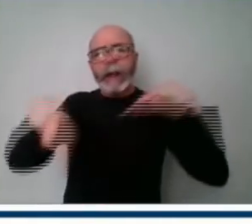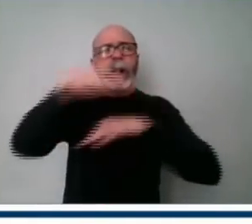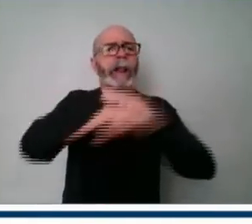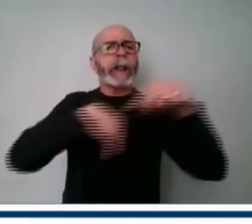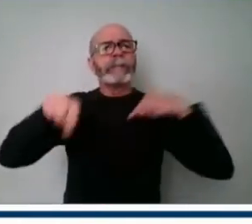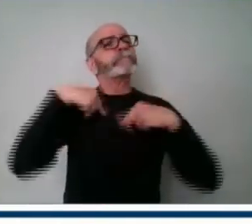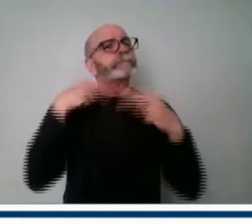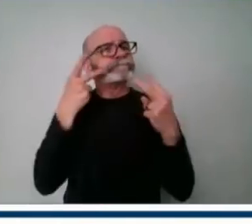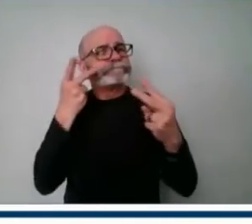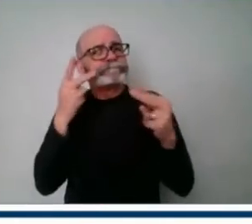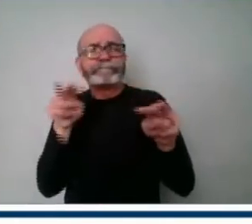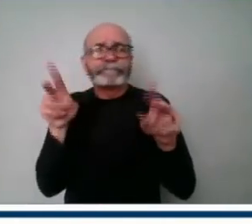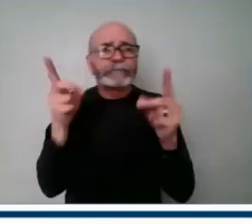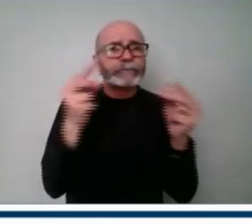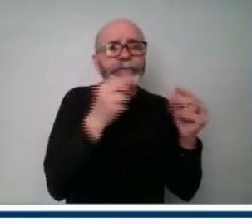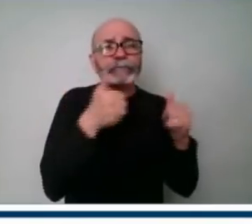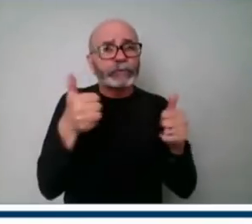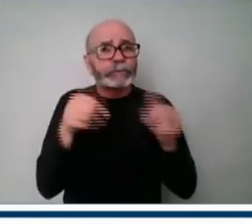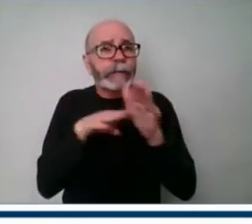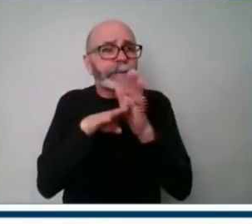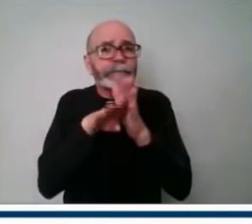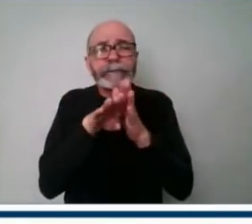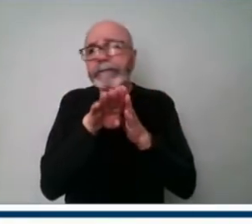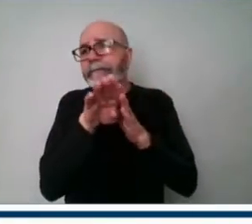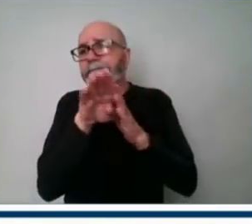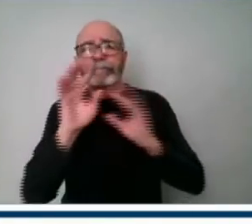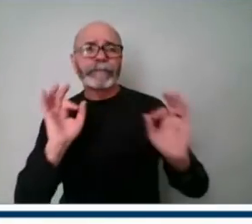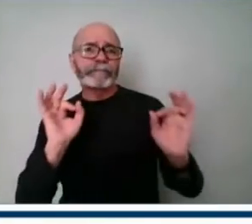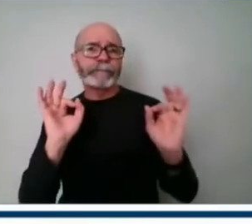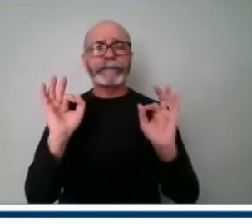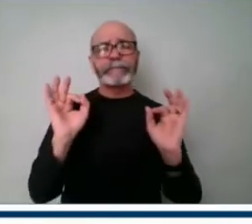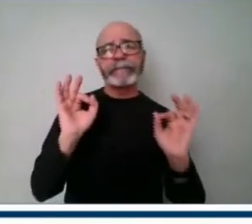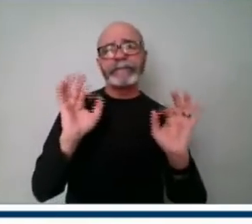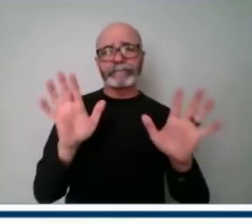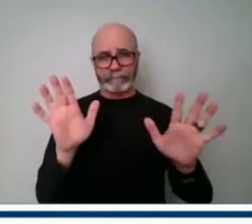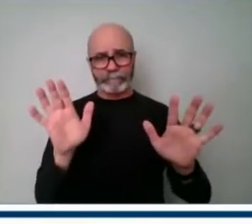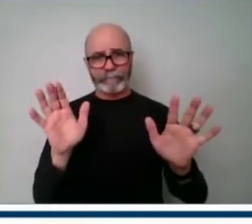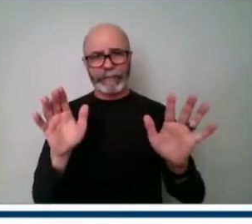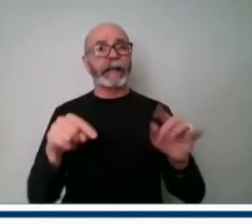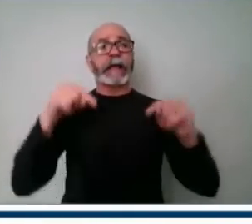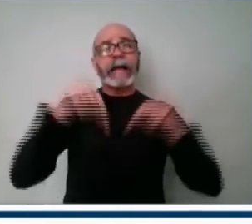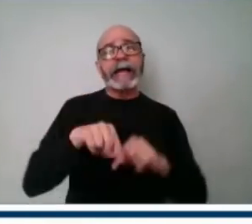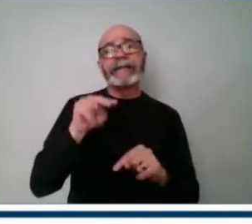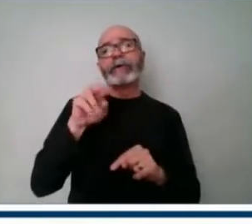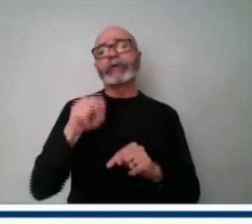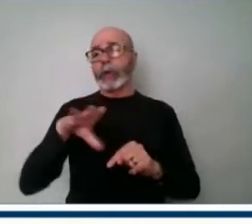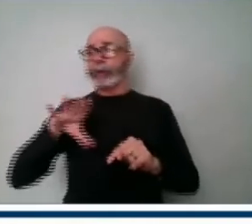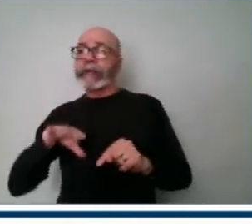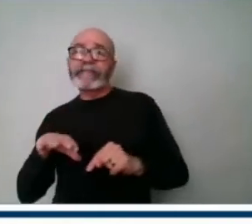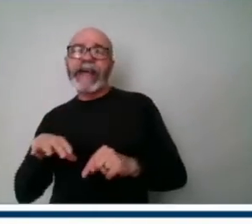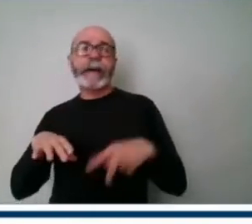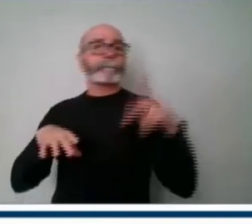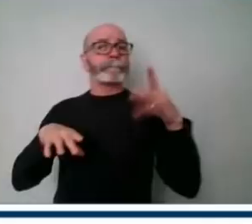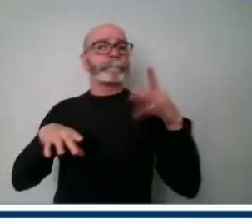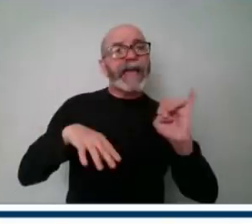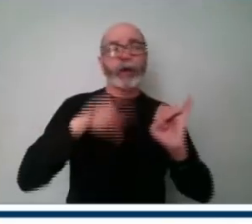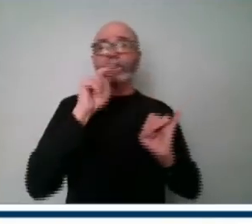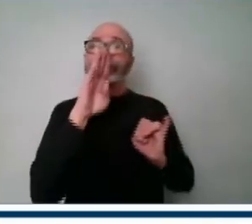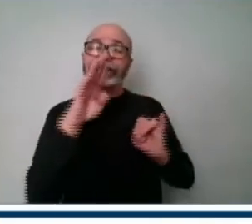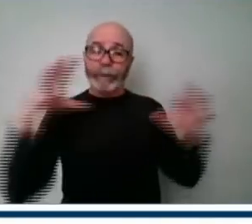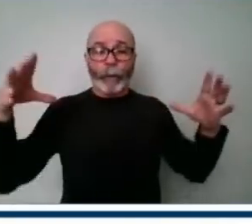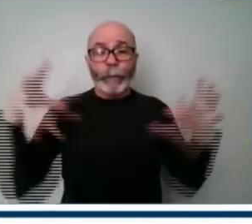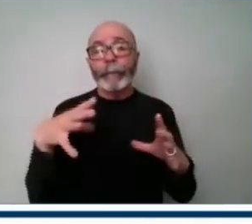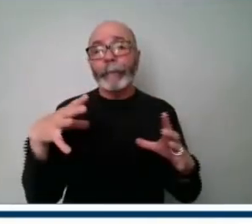commerce happening across our maritime region and through to Newfoundland eventually in April. But I won't start discussing